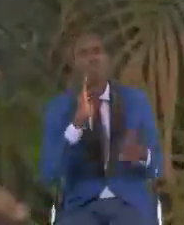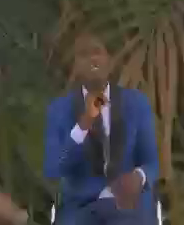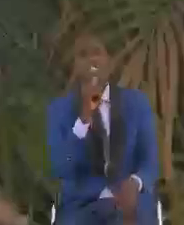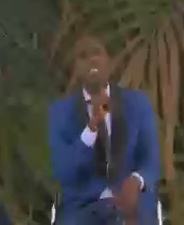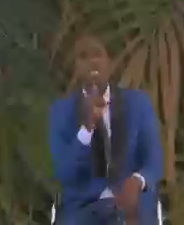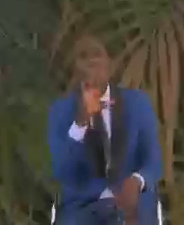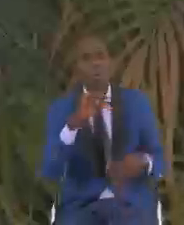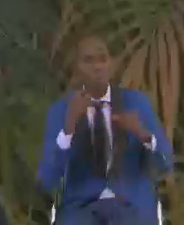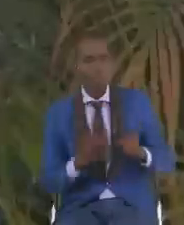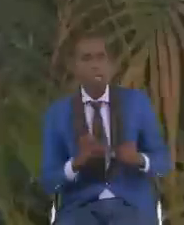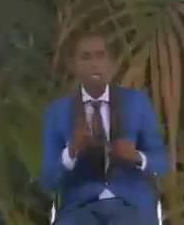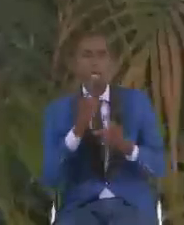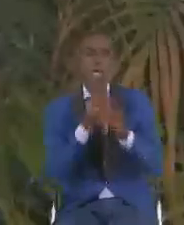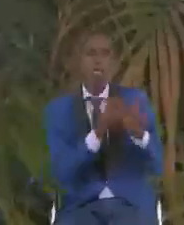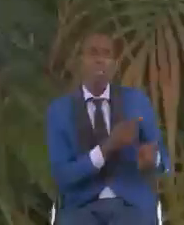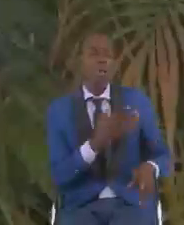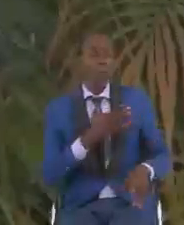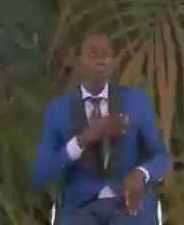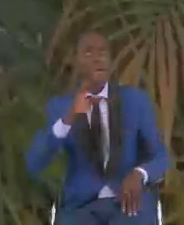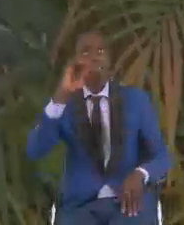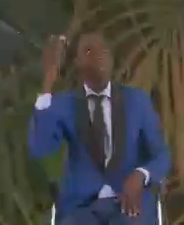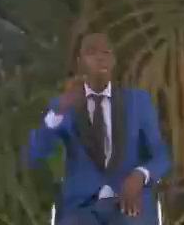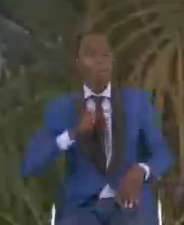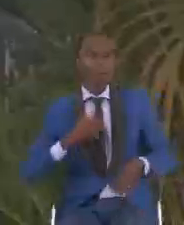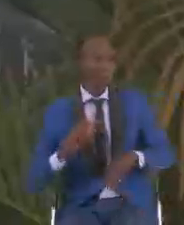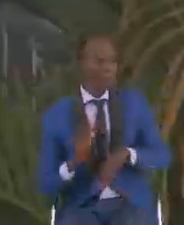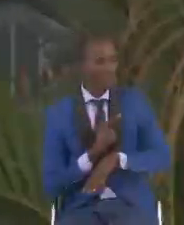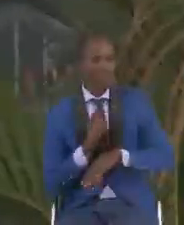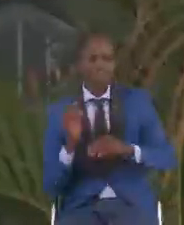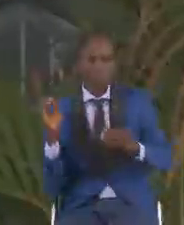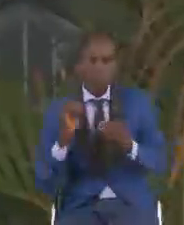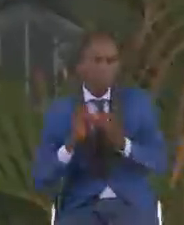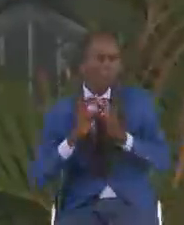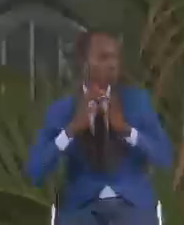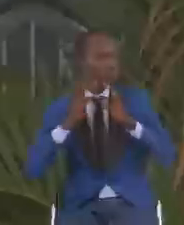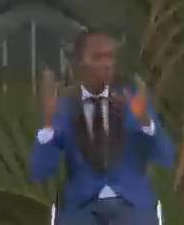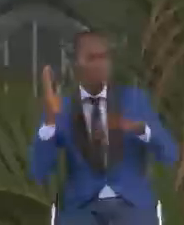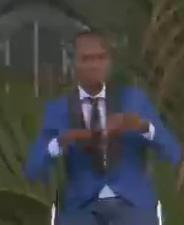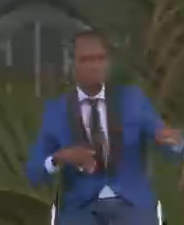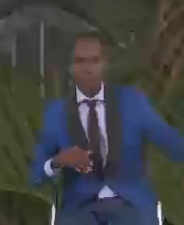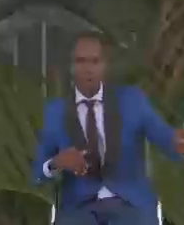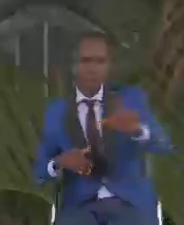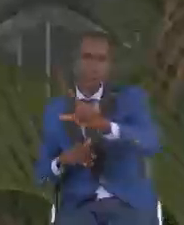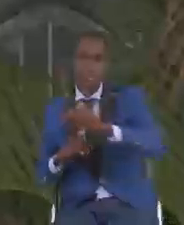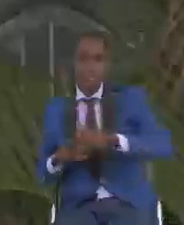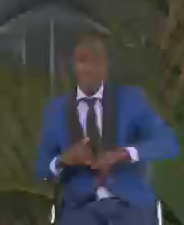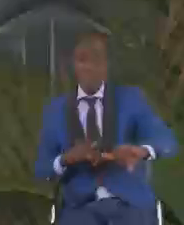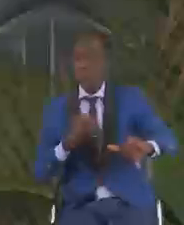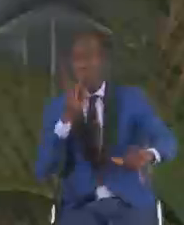by grace I labored more abundantly than they all. Yet not